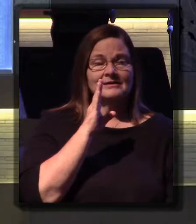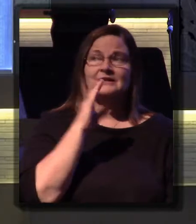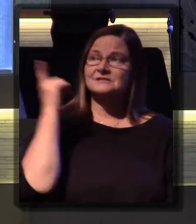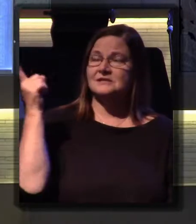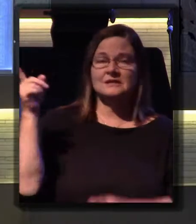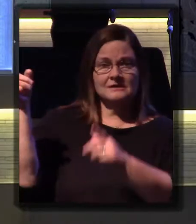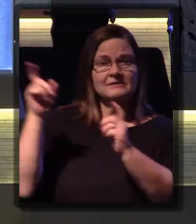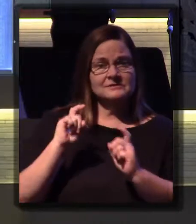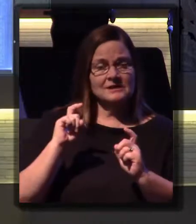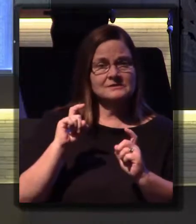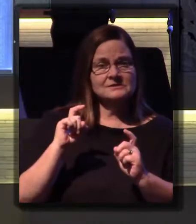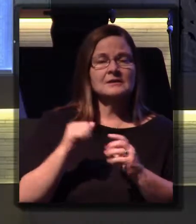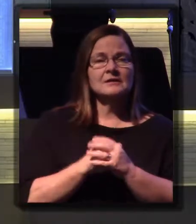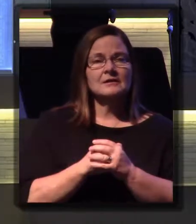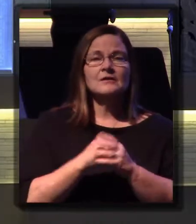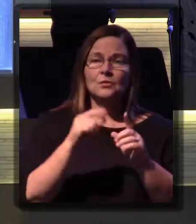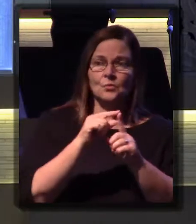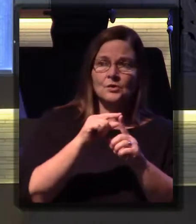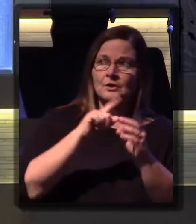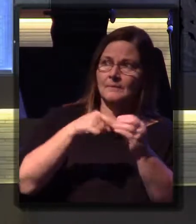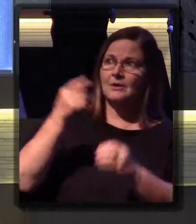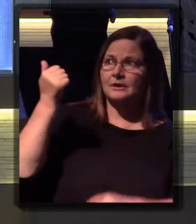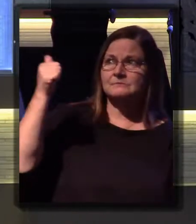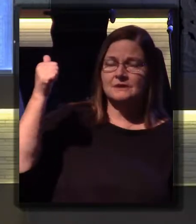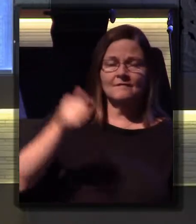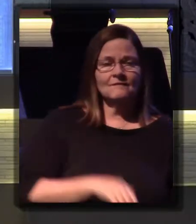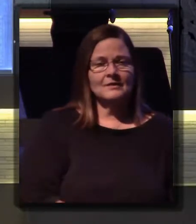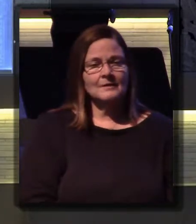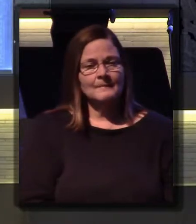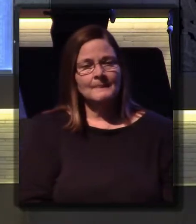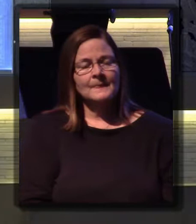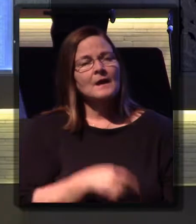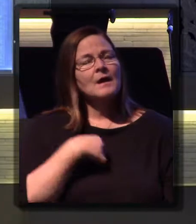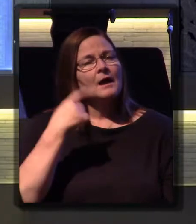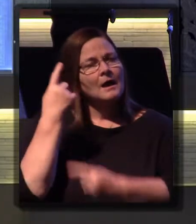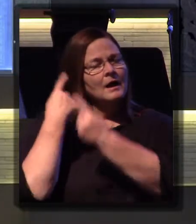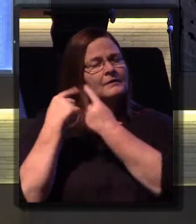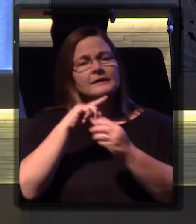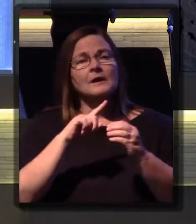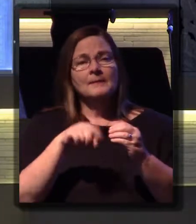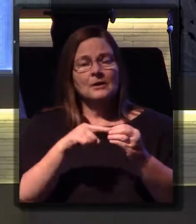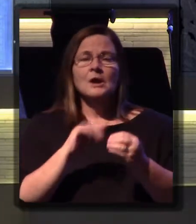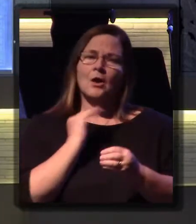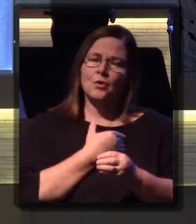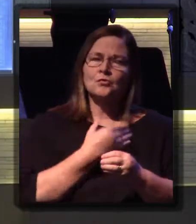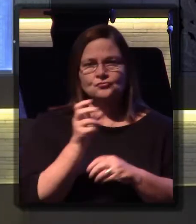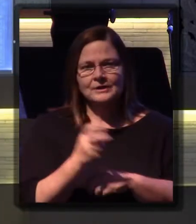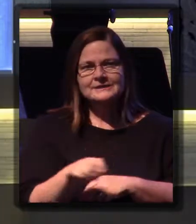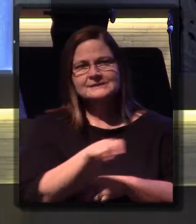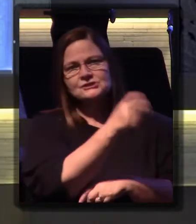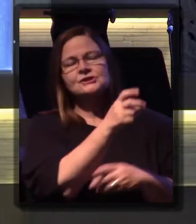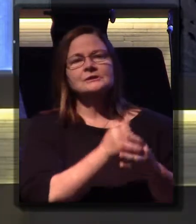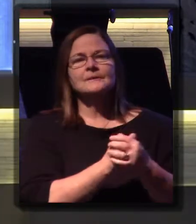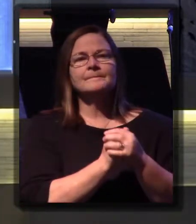forevermore are found from God as He gives us the word about Him. In